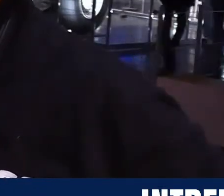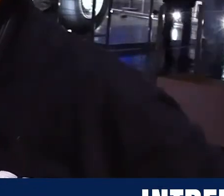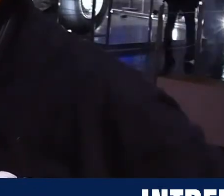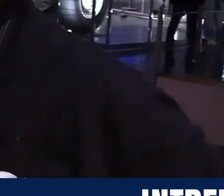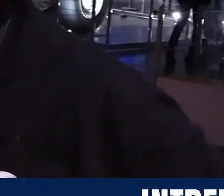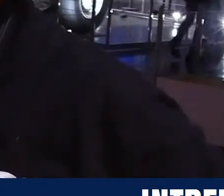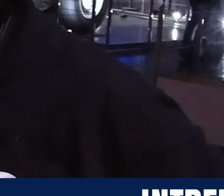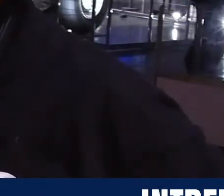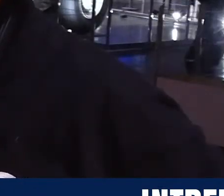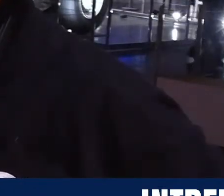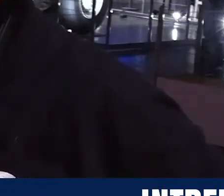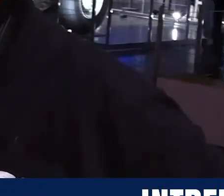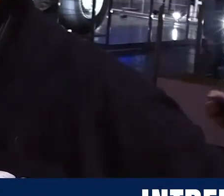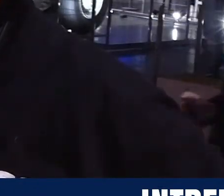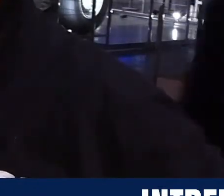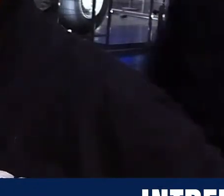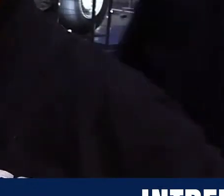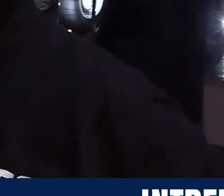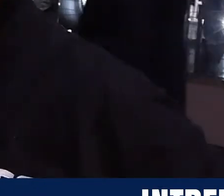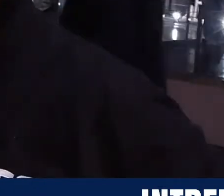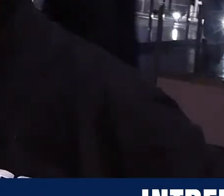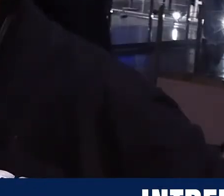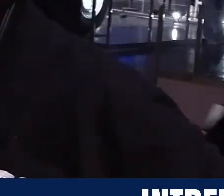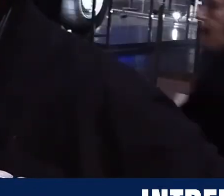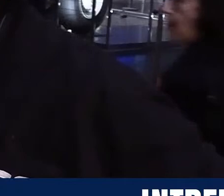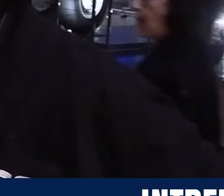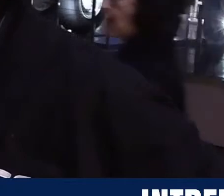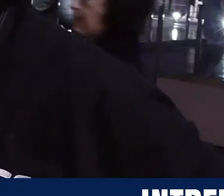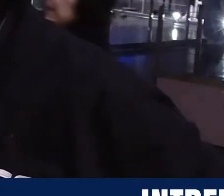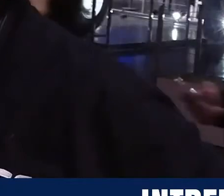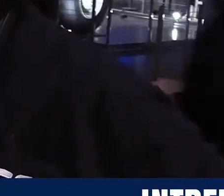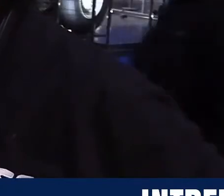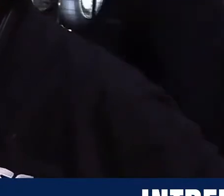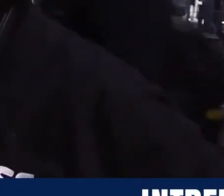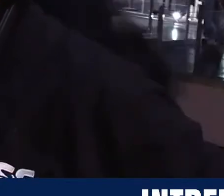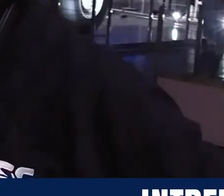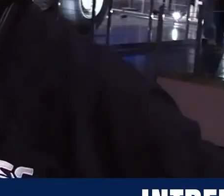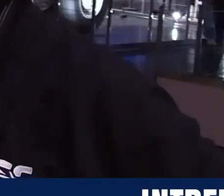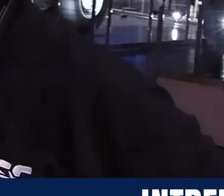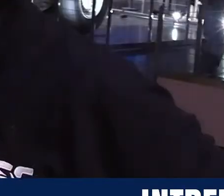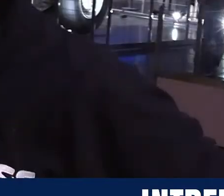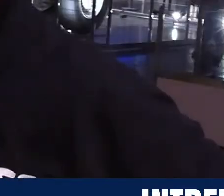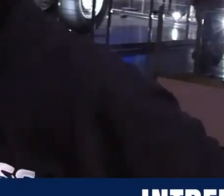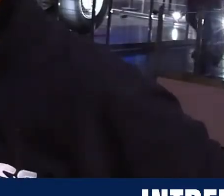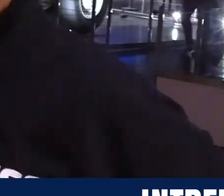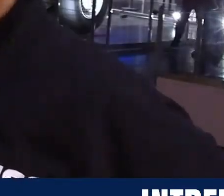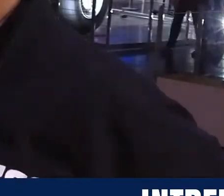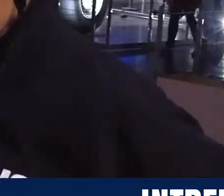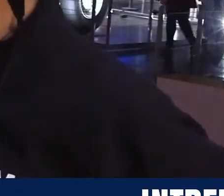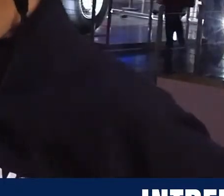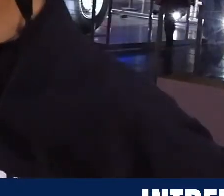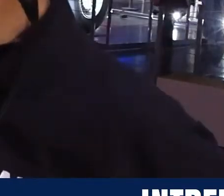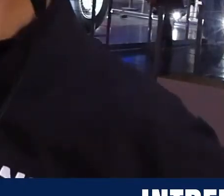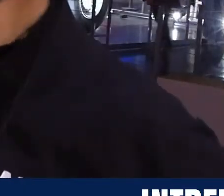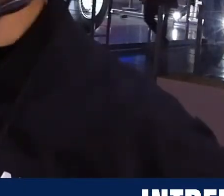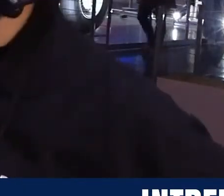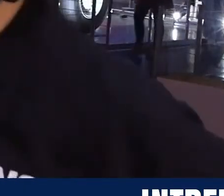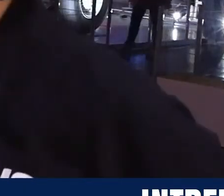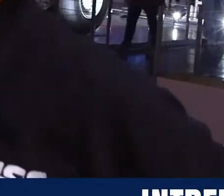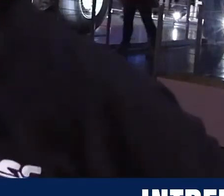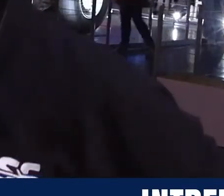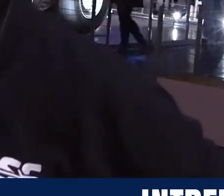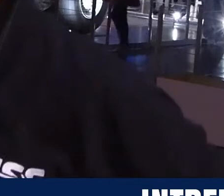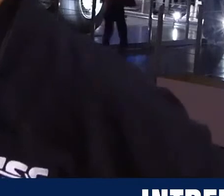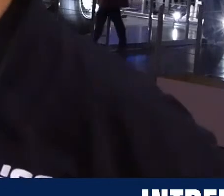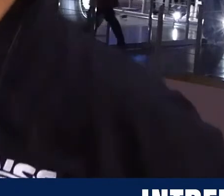pandemic. And then the CubeSat exhibit over there, they're using holograms on light sails, like doing all this